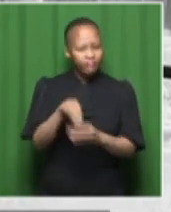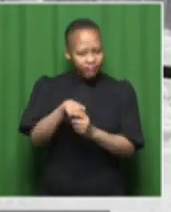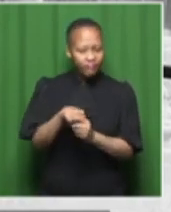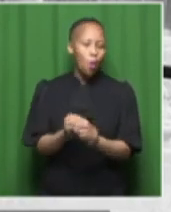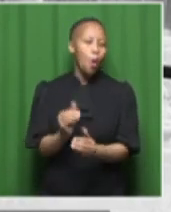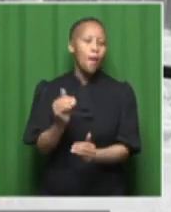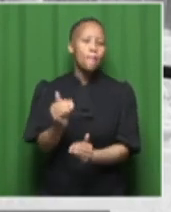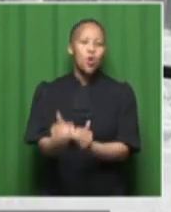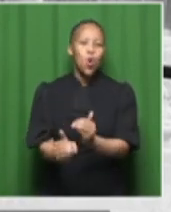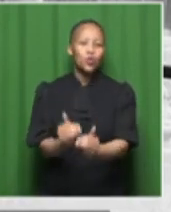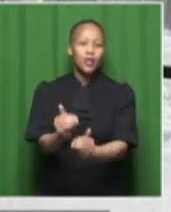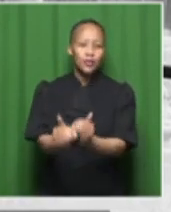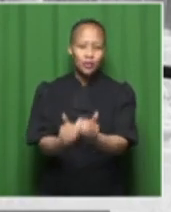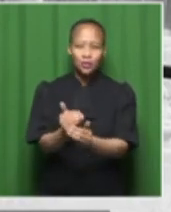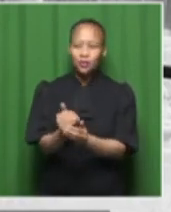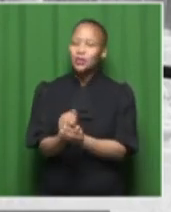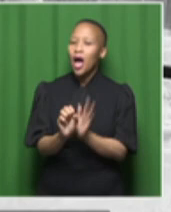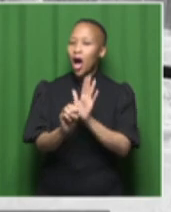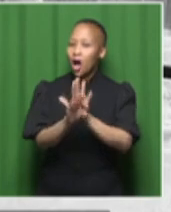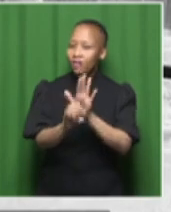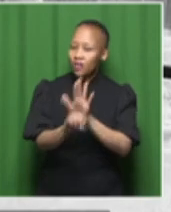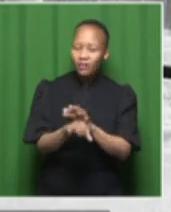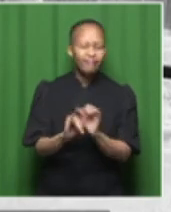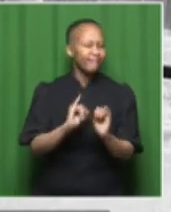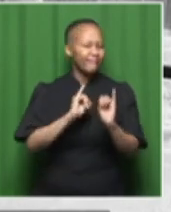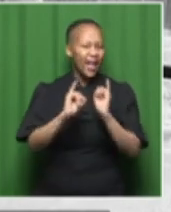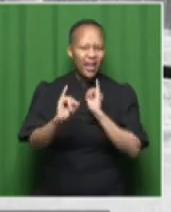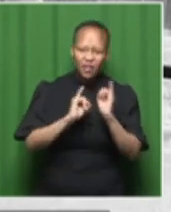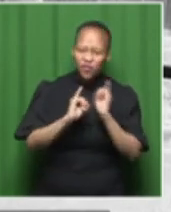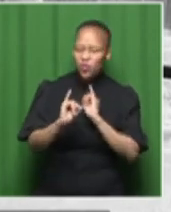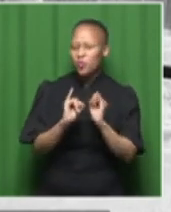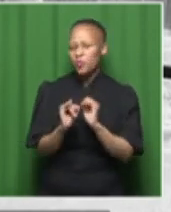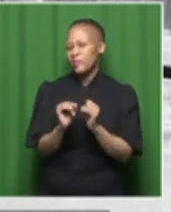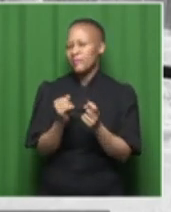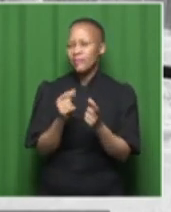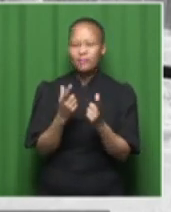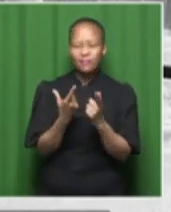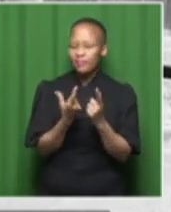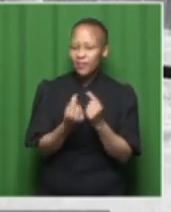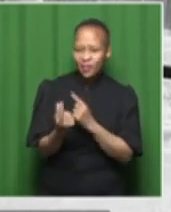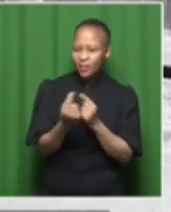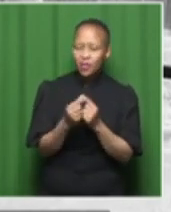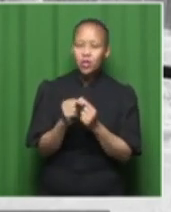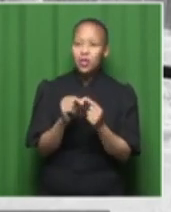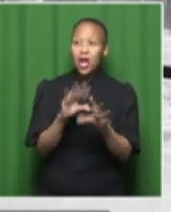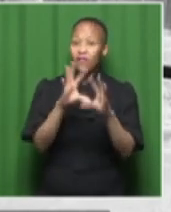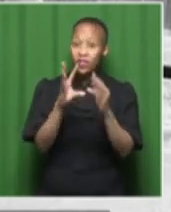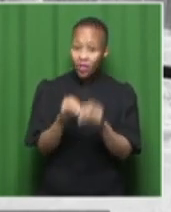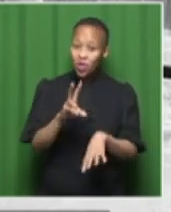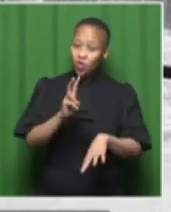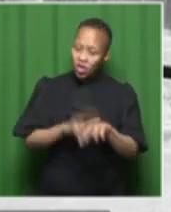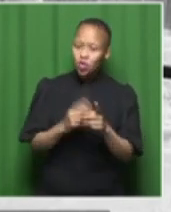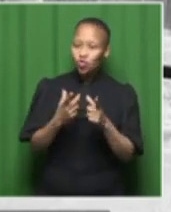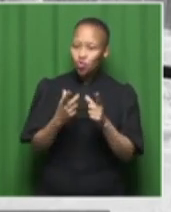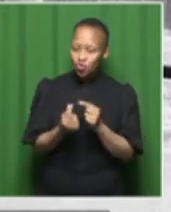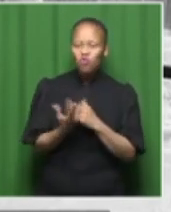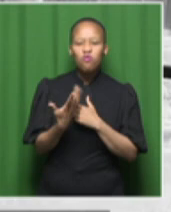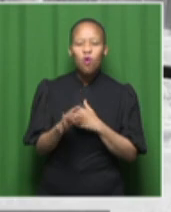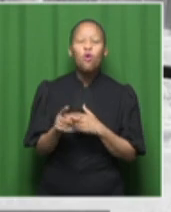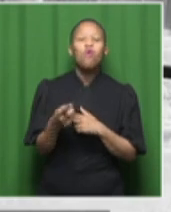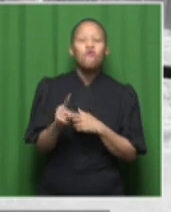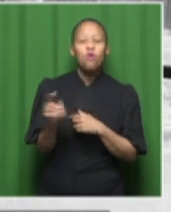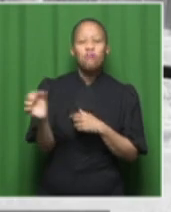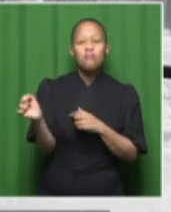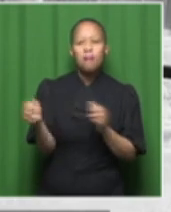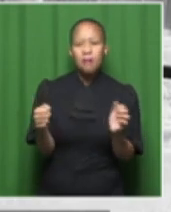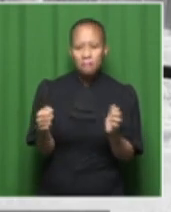terms of putting an ad out, interviews, psychometric testing, whatever else goes along with recruitment. And I would guess by the